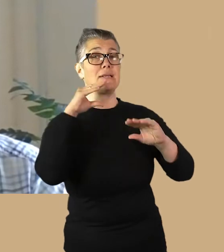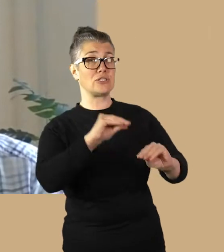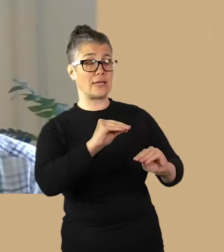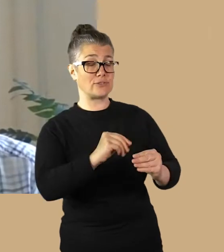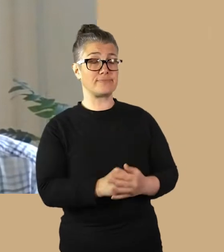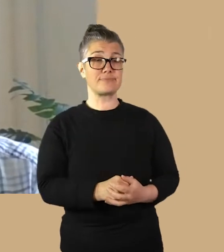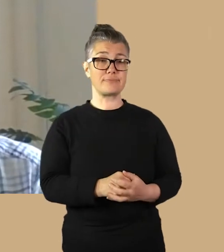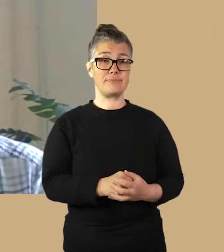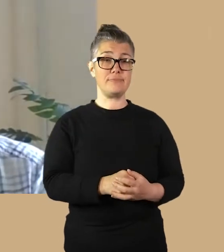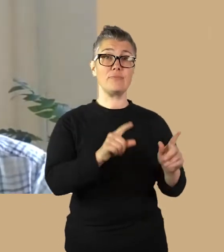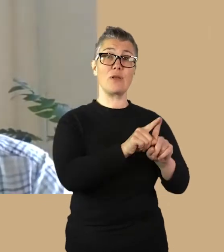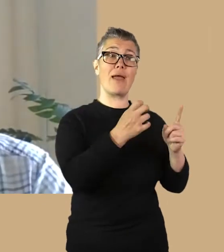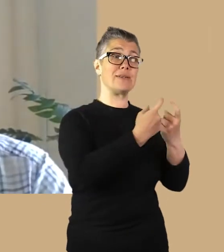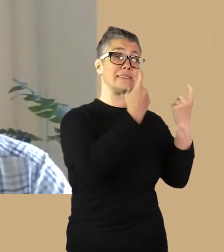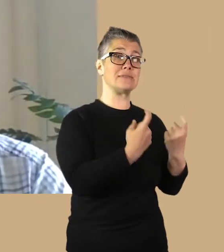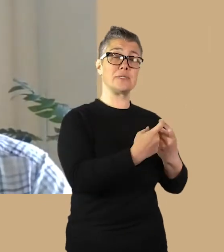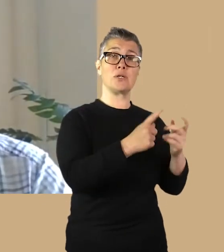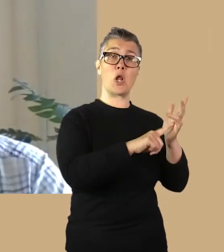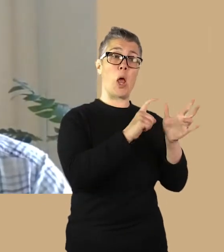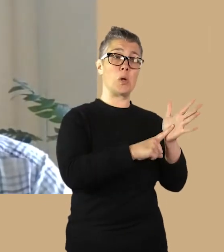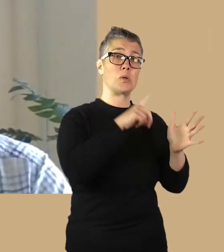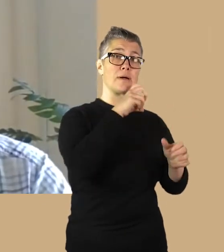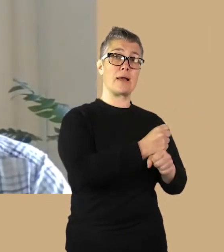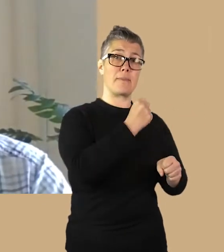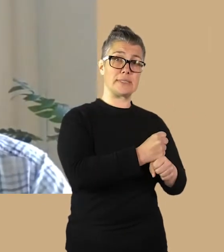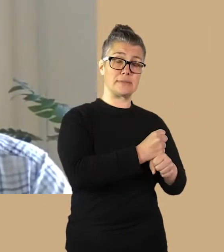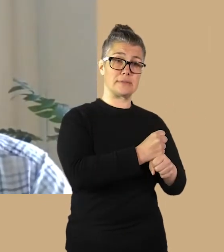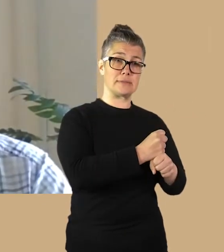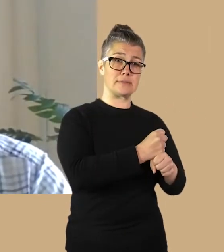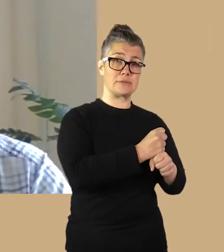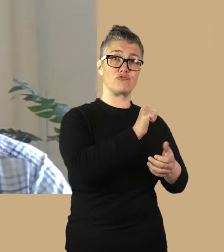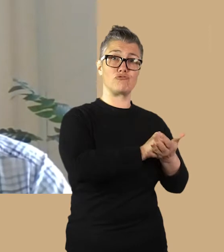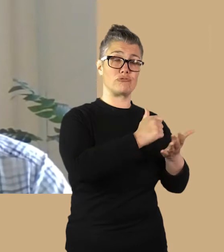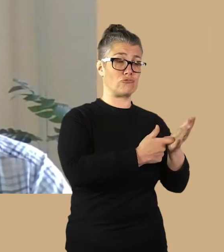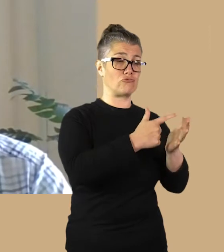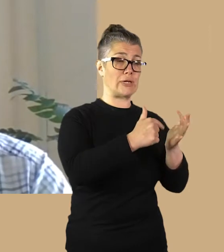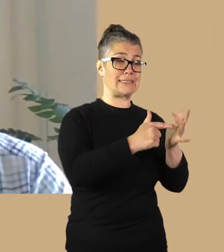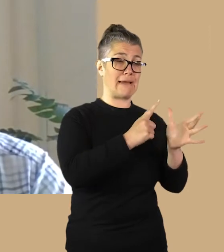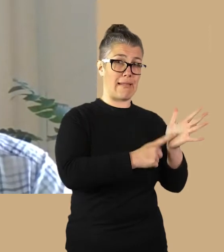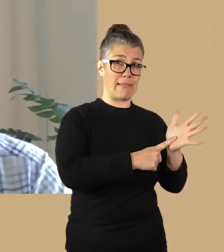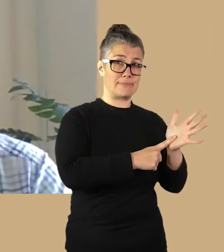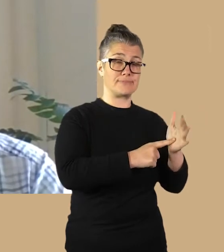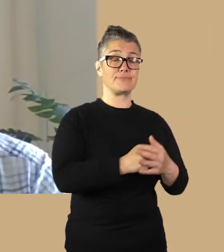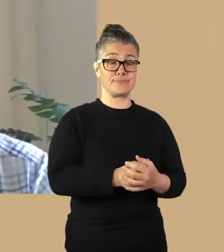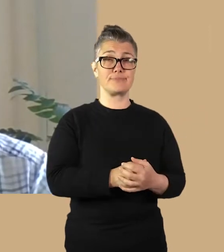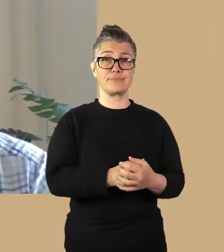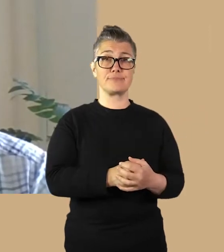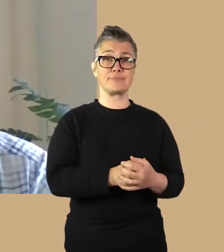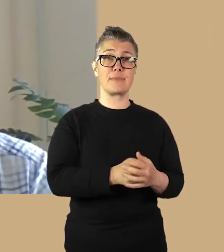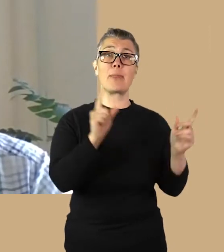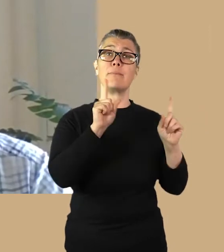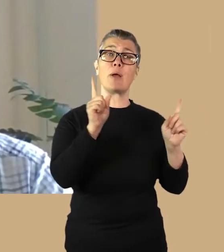and Development Education. Cecilio also holds a certificate in local government retail operations and